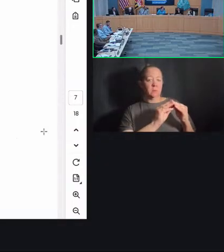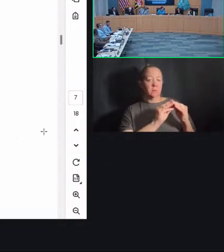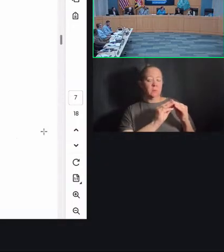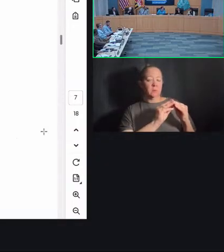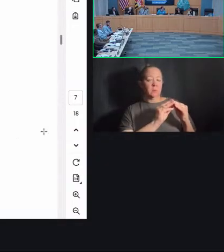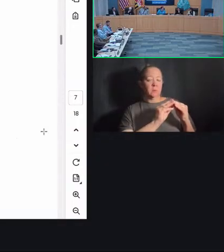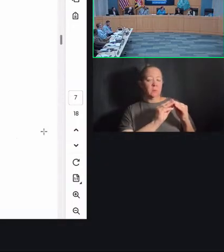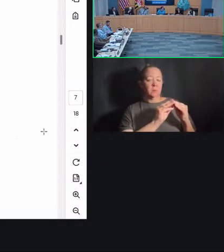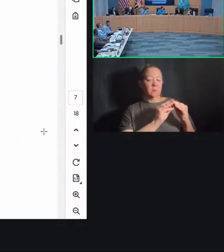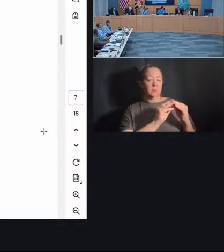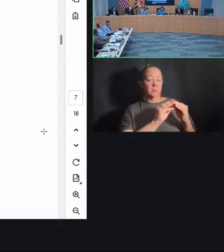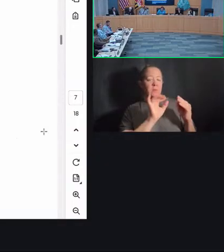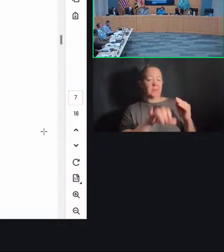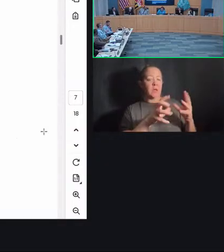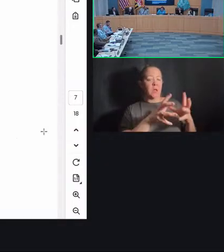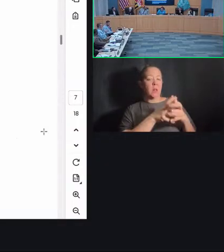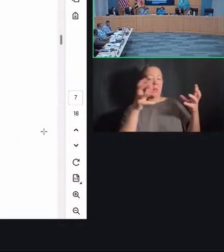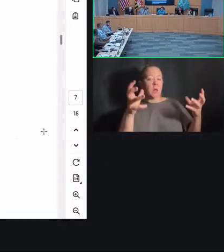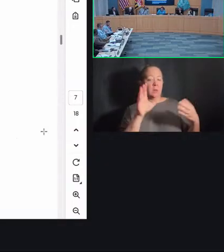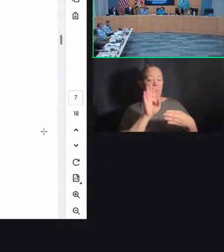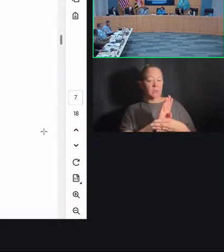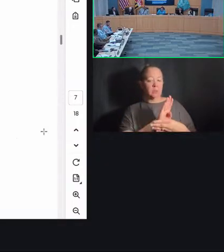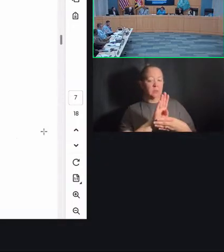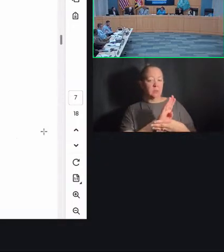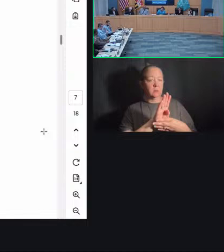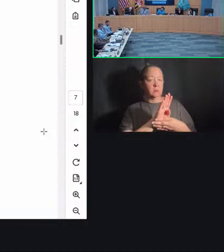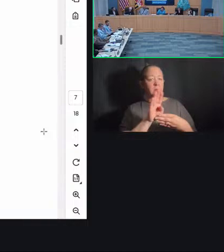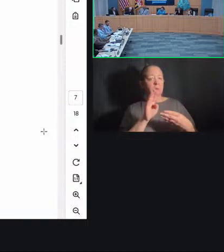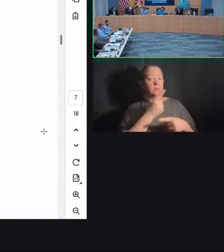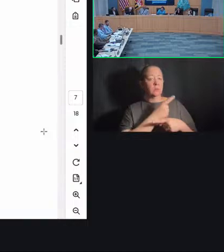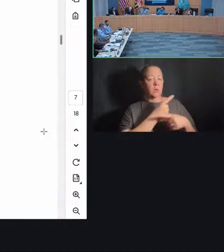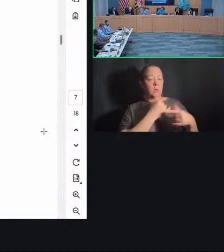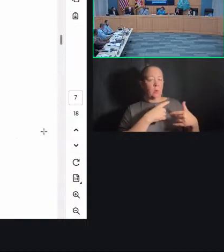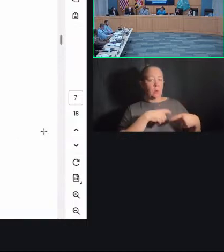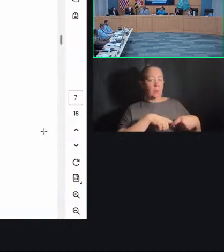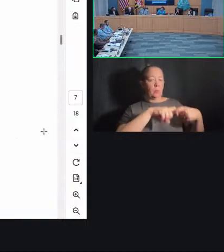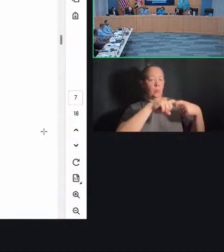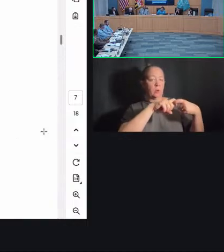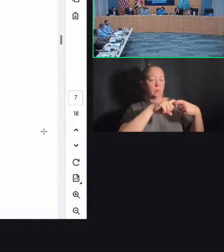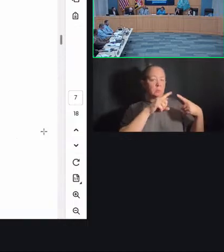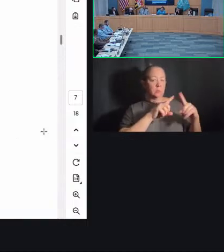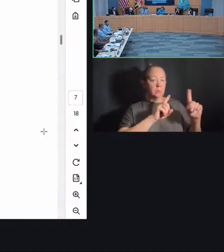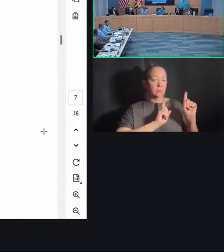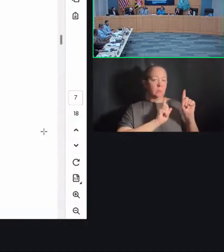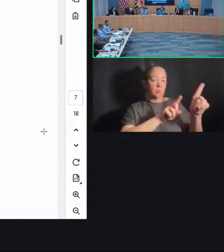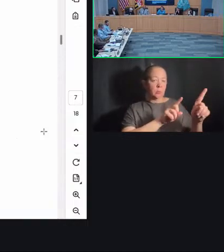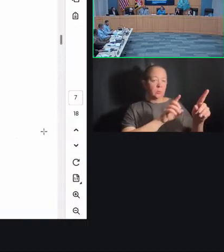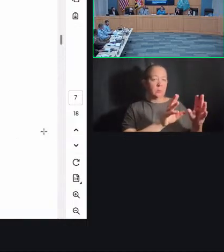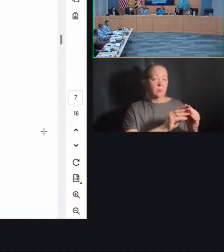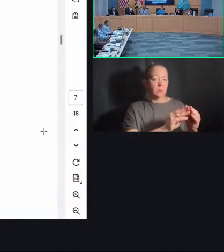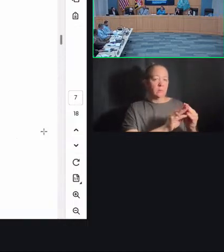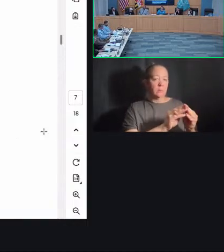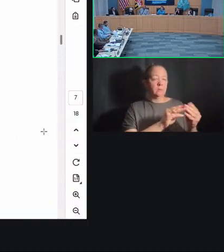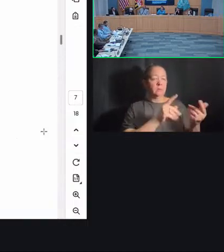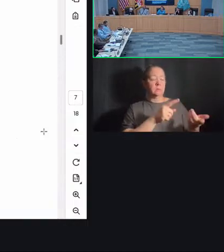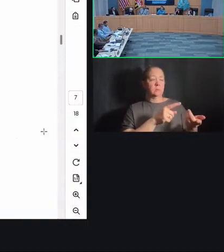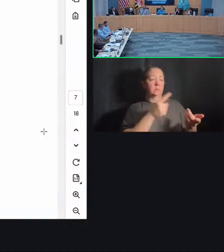kind of pausing on conferences because of having to, rein in the budget. So